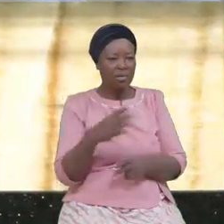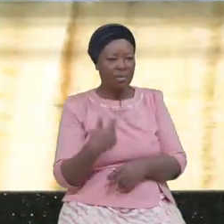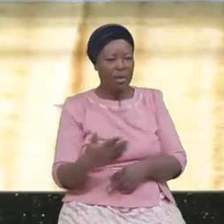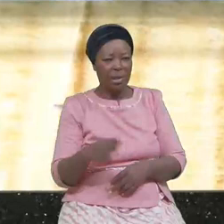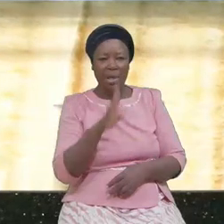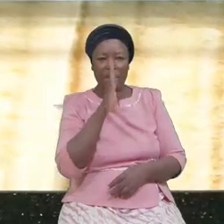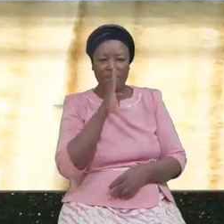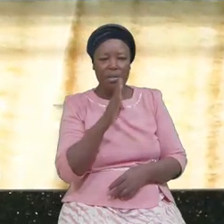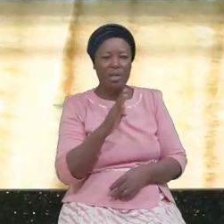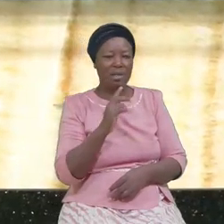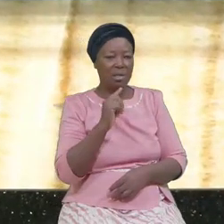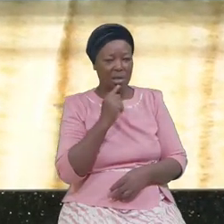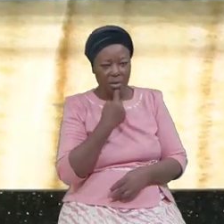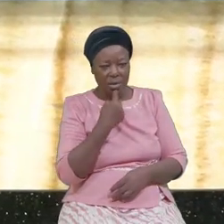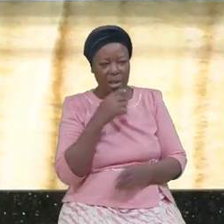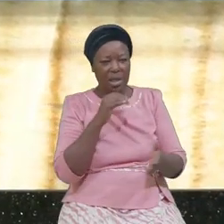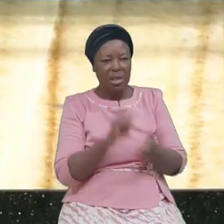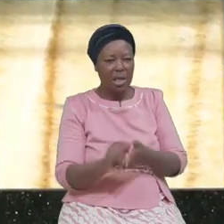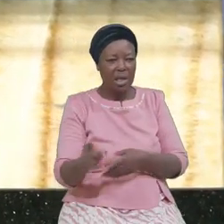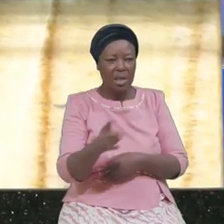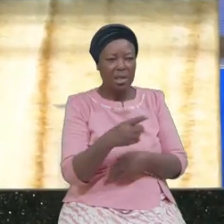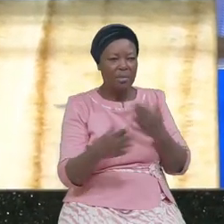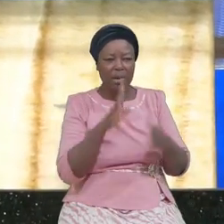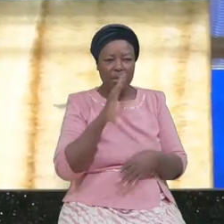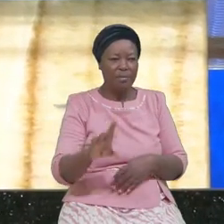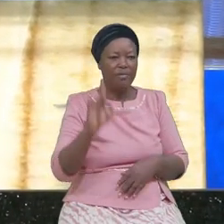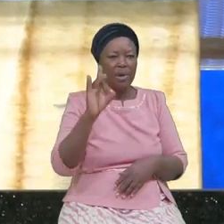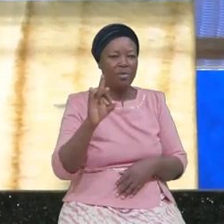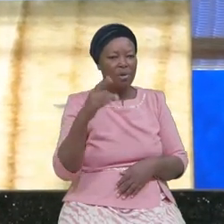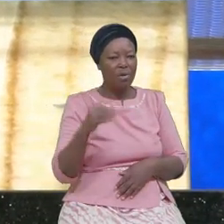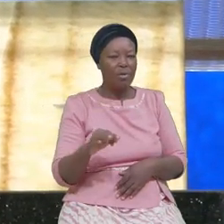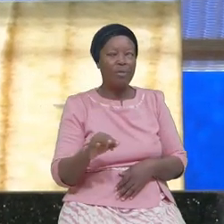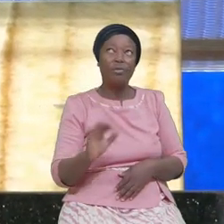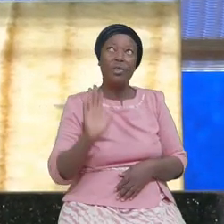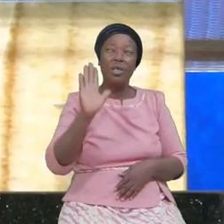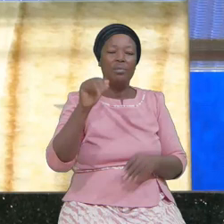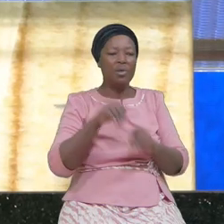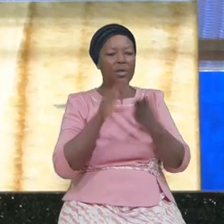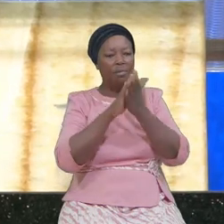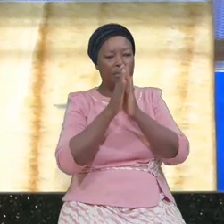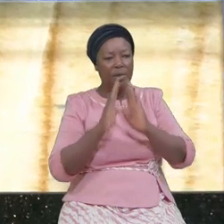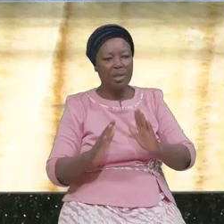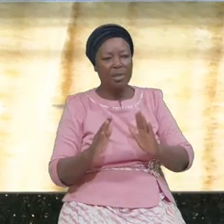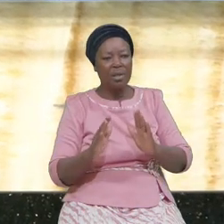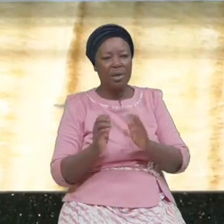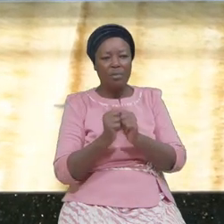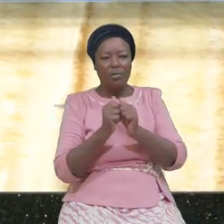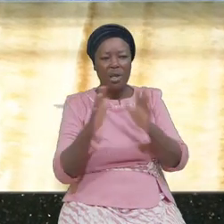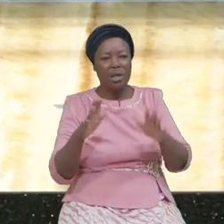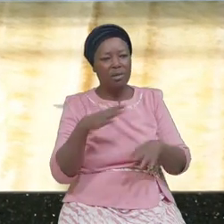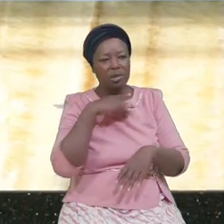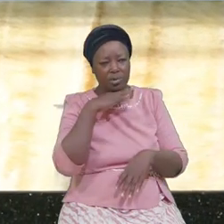that ye may be found of him in peace,